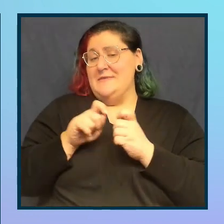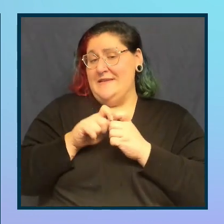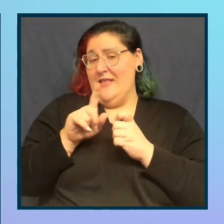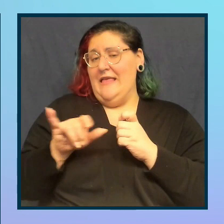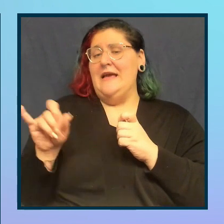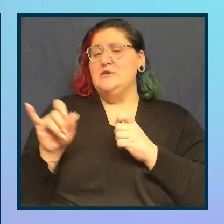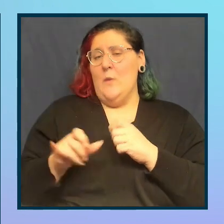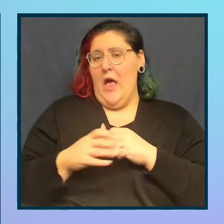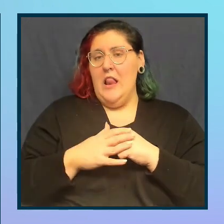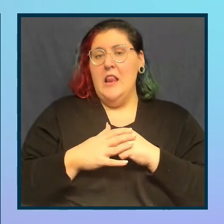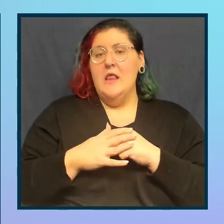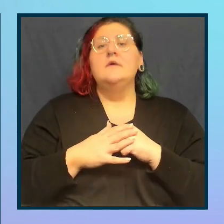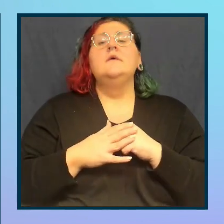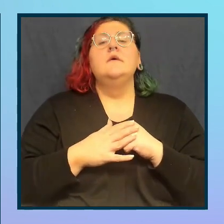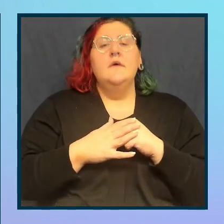Okay,